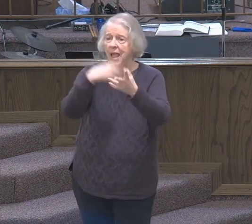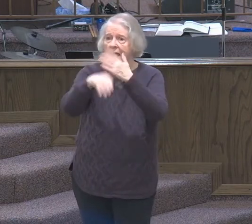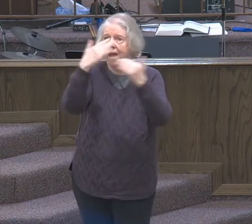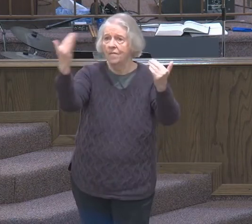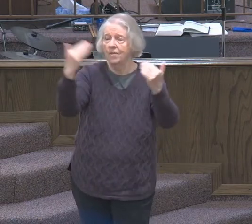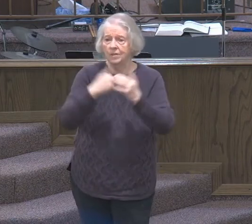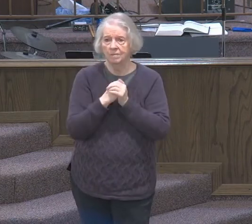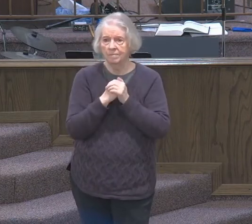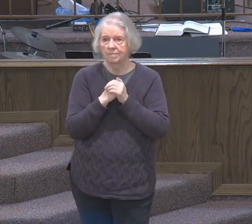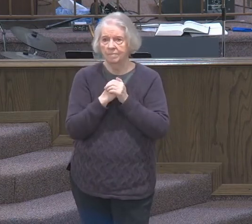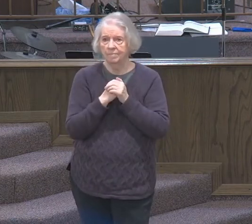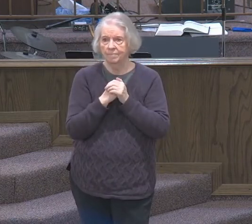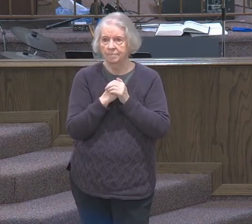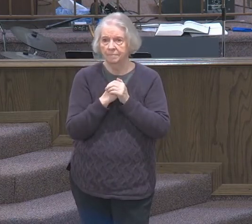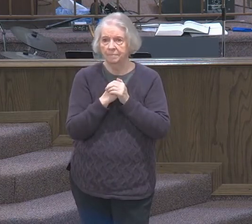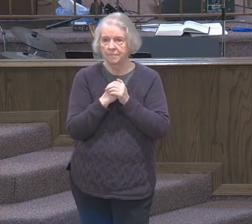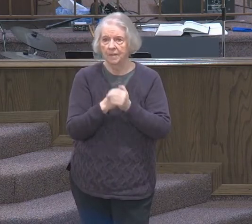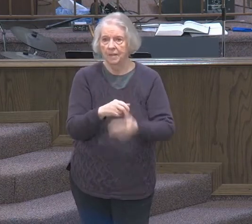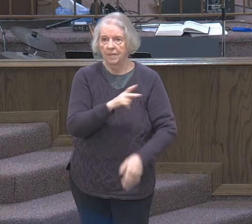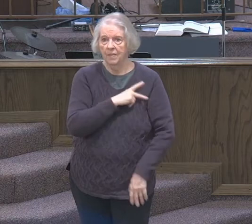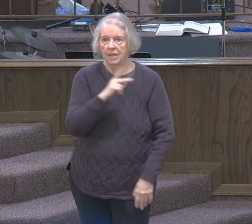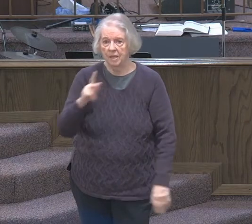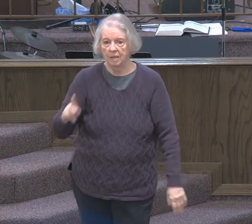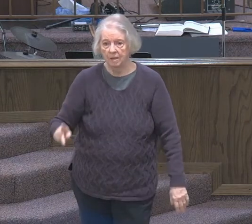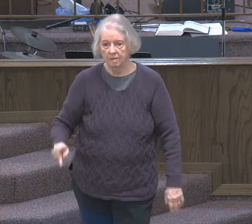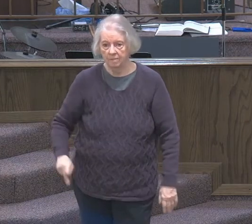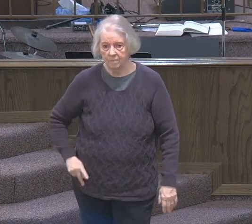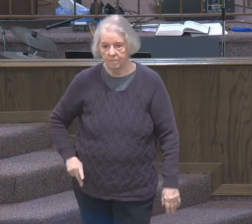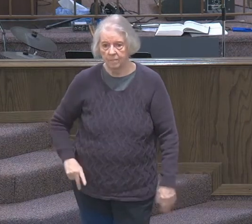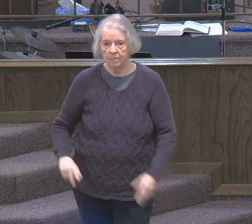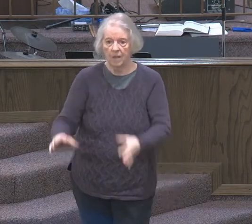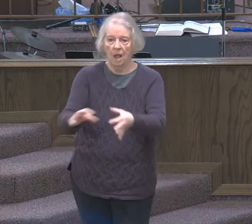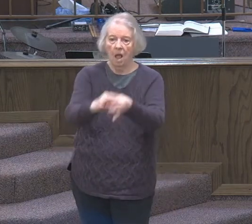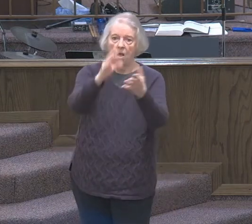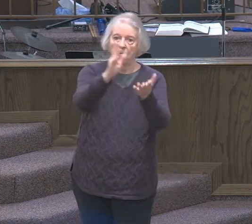and worshiped the King of Glory.